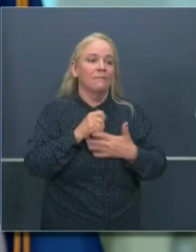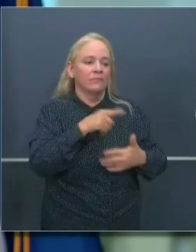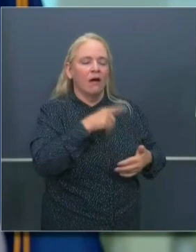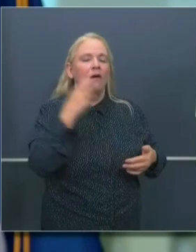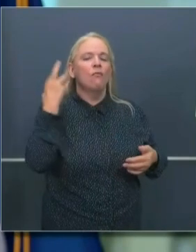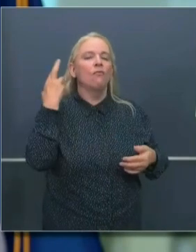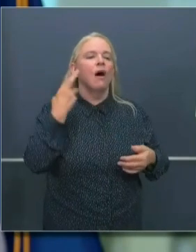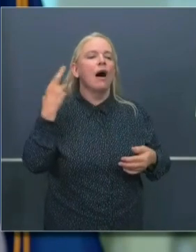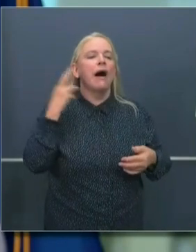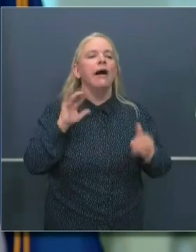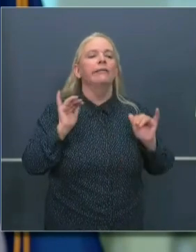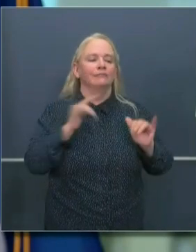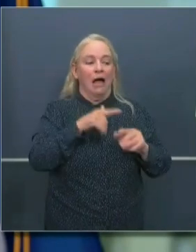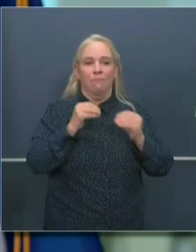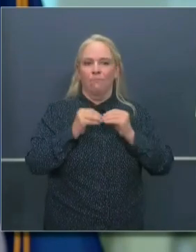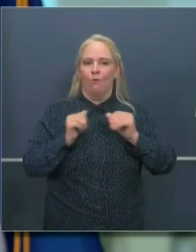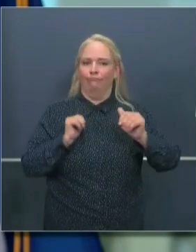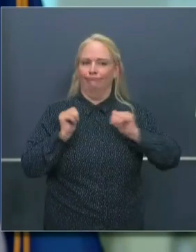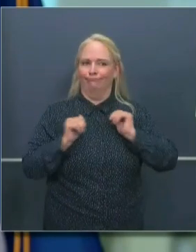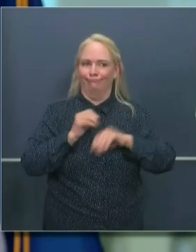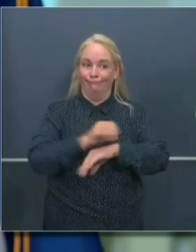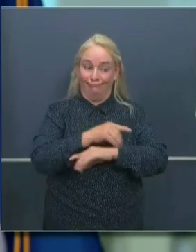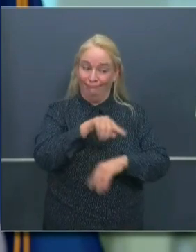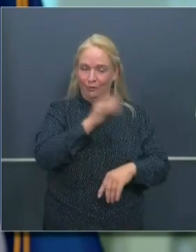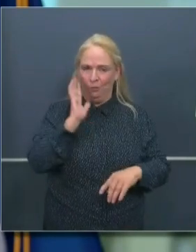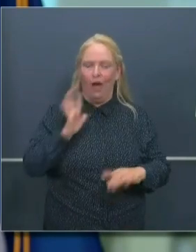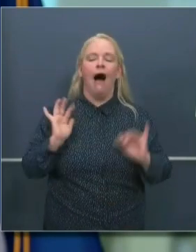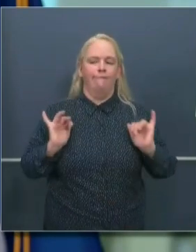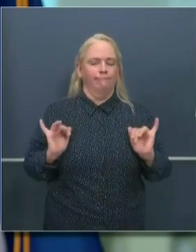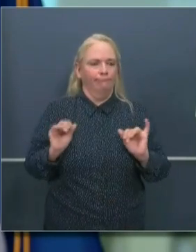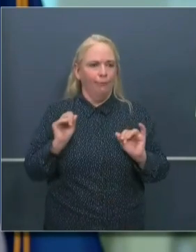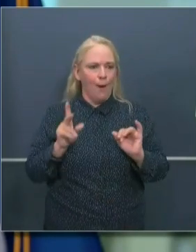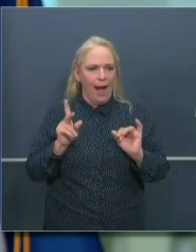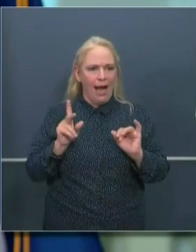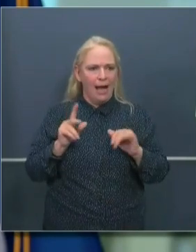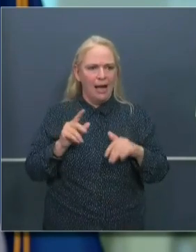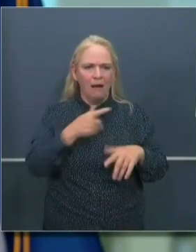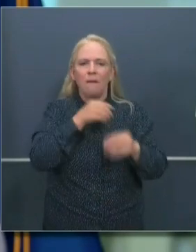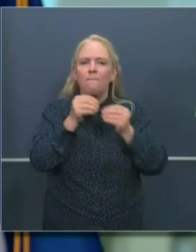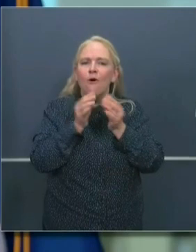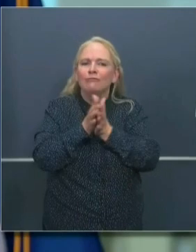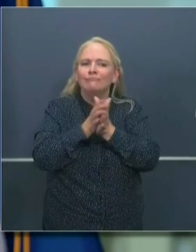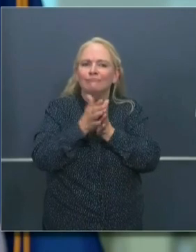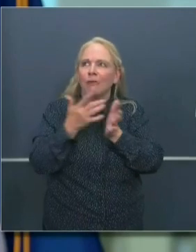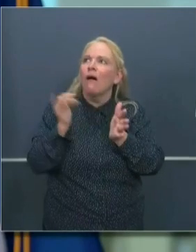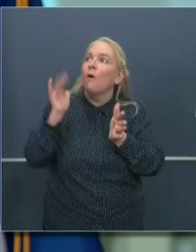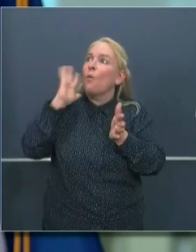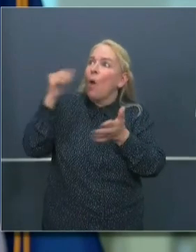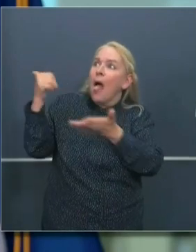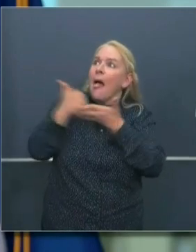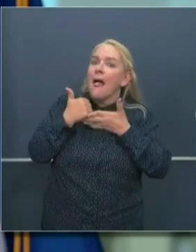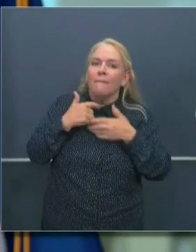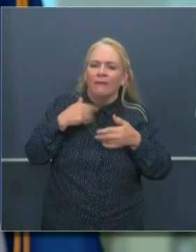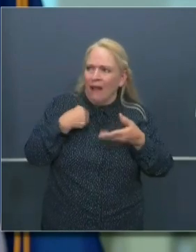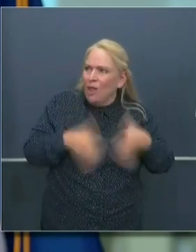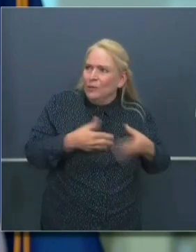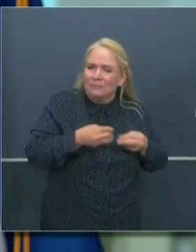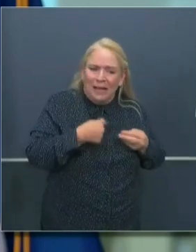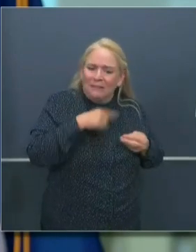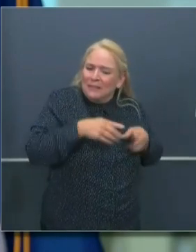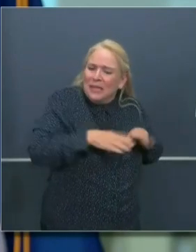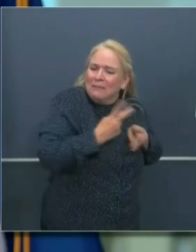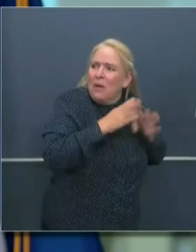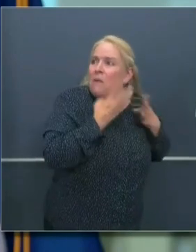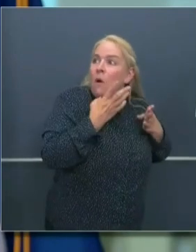demonstrable in that conversation we had yesterday, but it's also, I think, demonstrable in Orange County today that looks